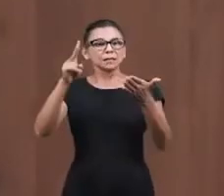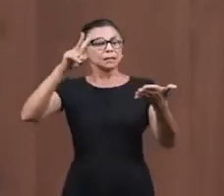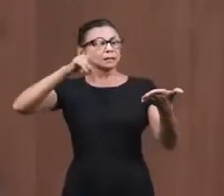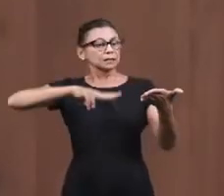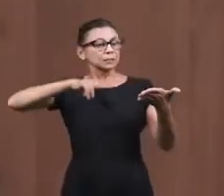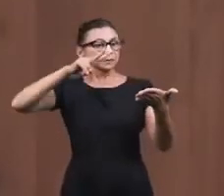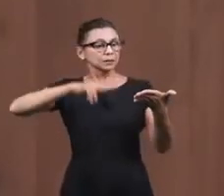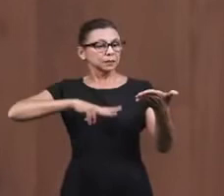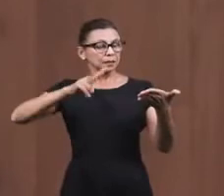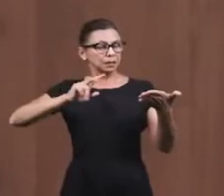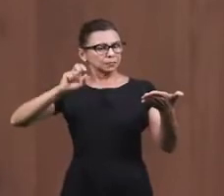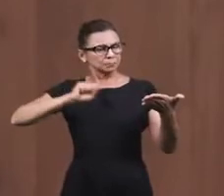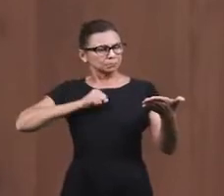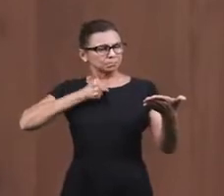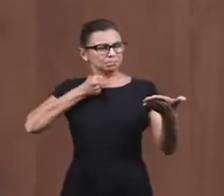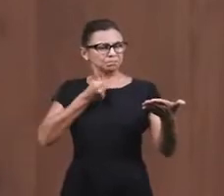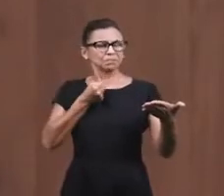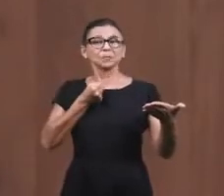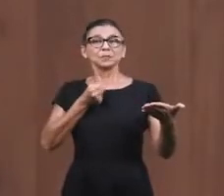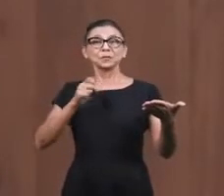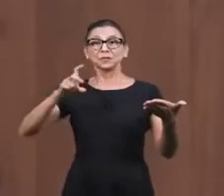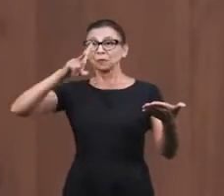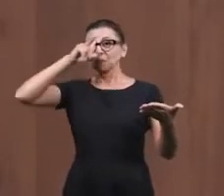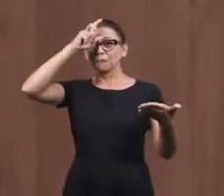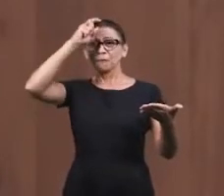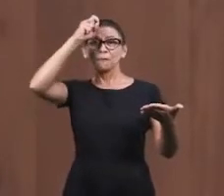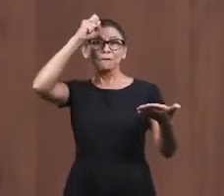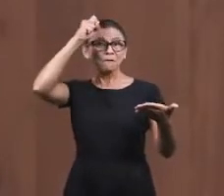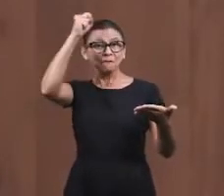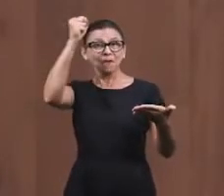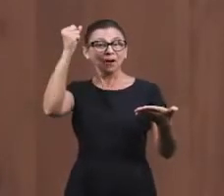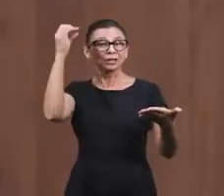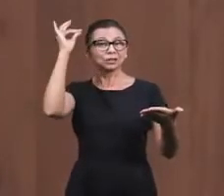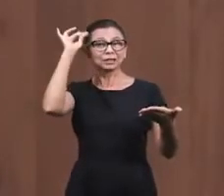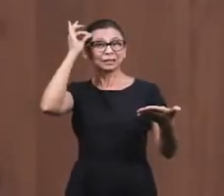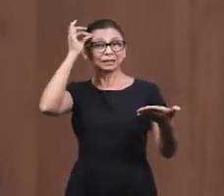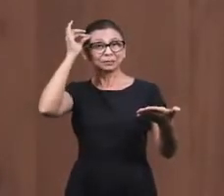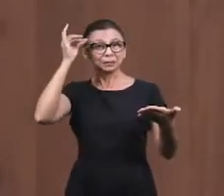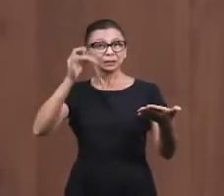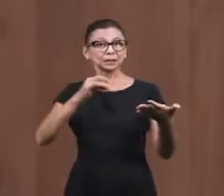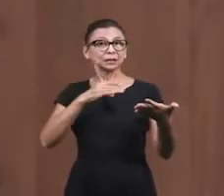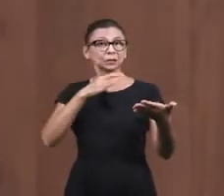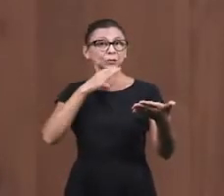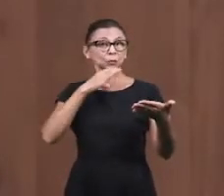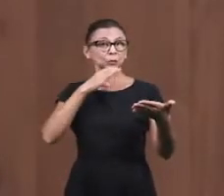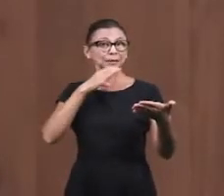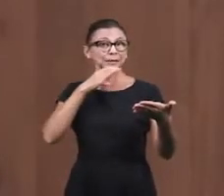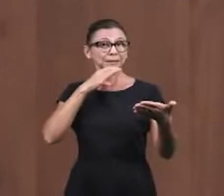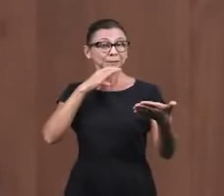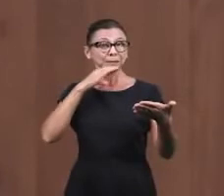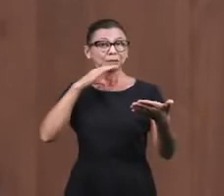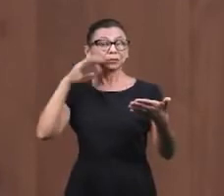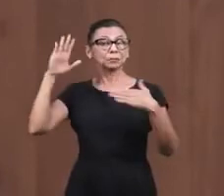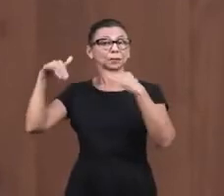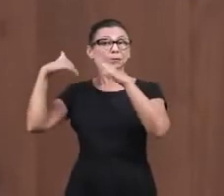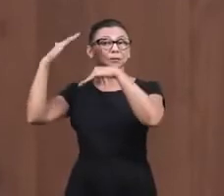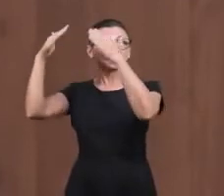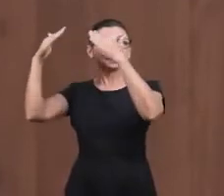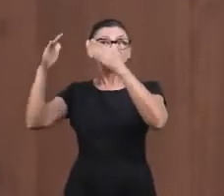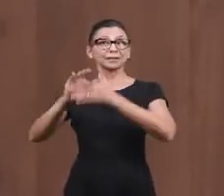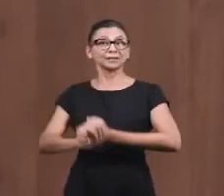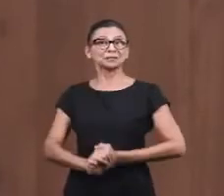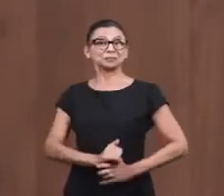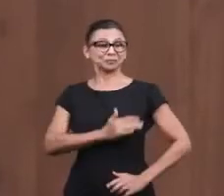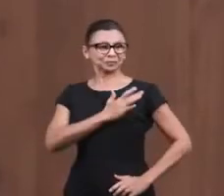Lord, the more we're strengthened. We grow in knowledge. We're strengthening our heart so